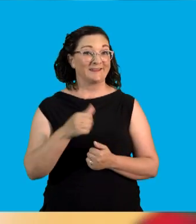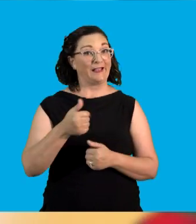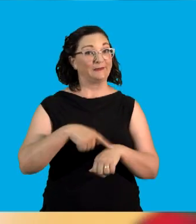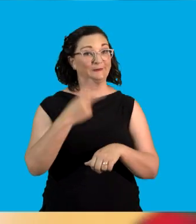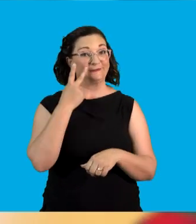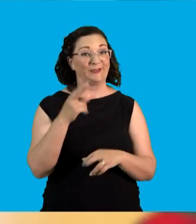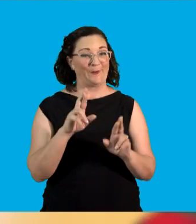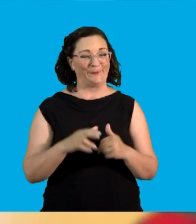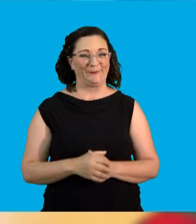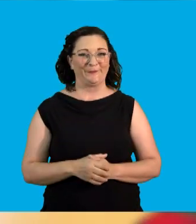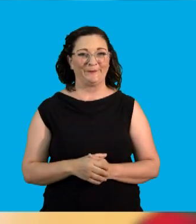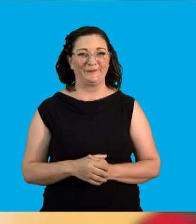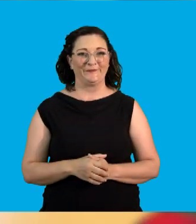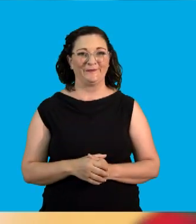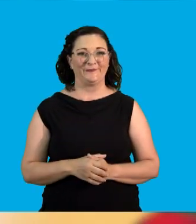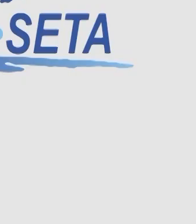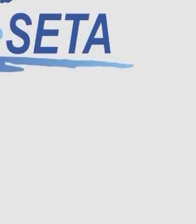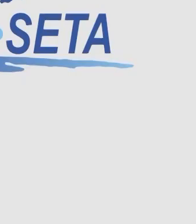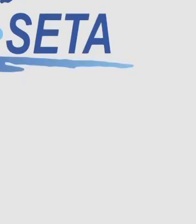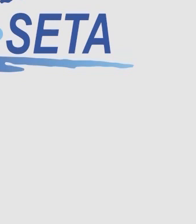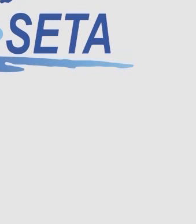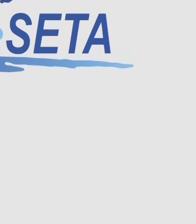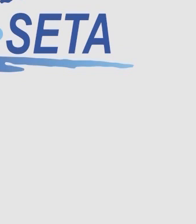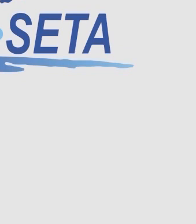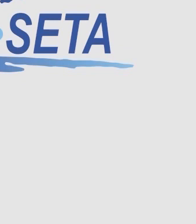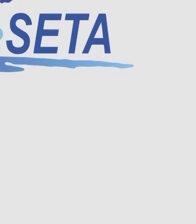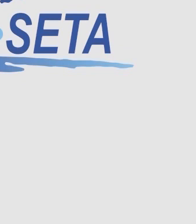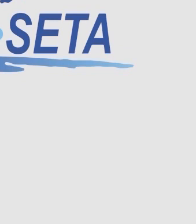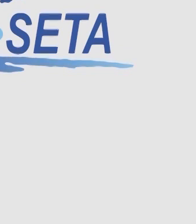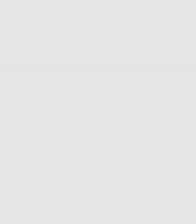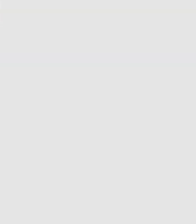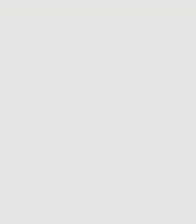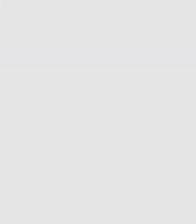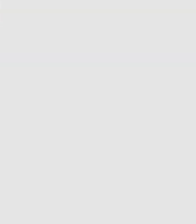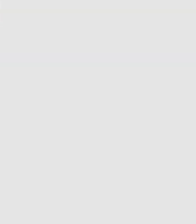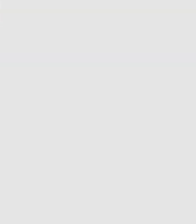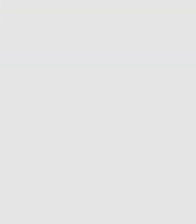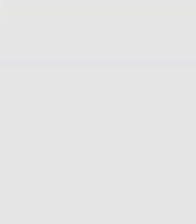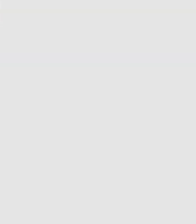today's lesson, and I hope to see you next time.